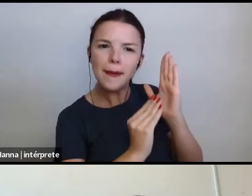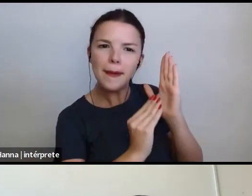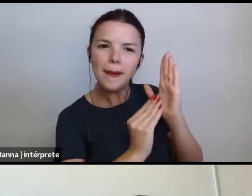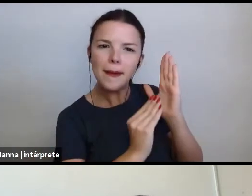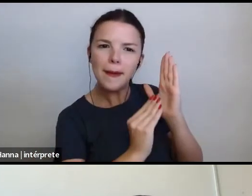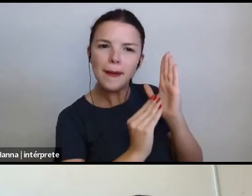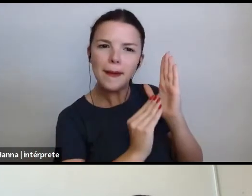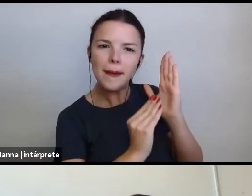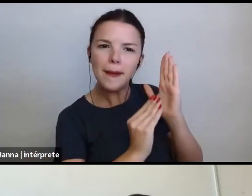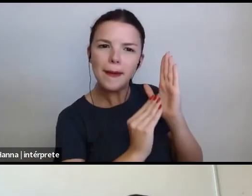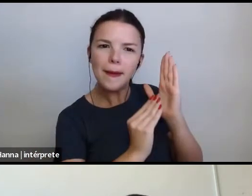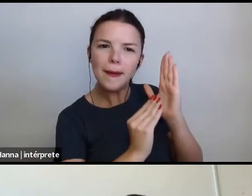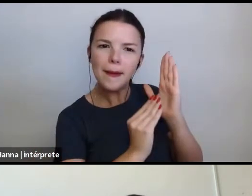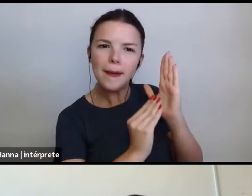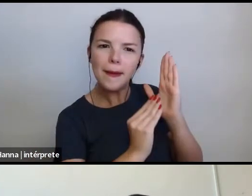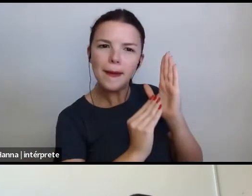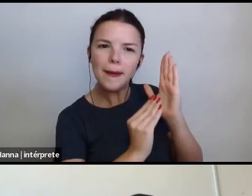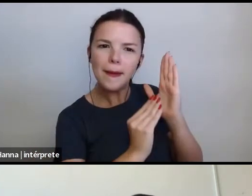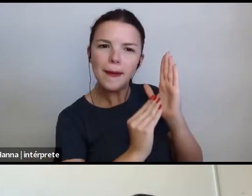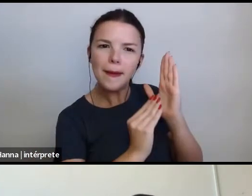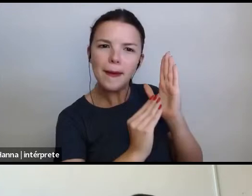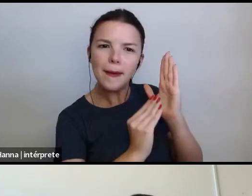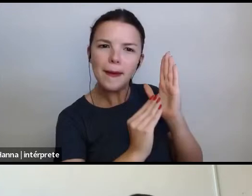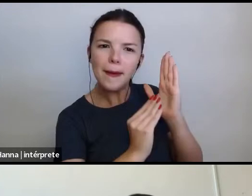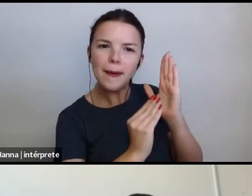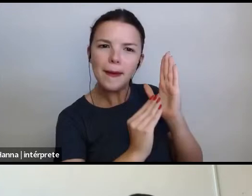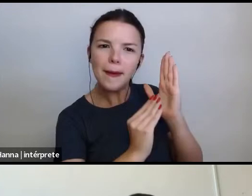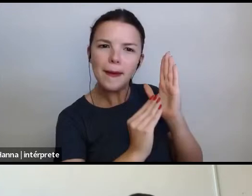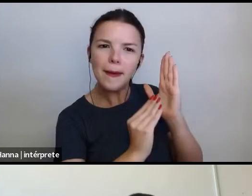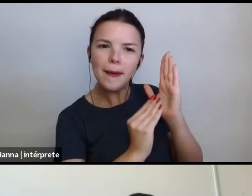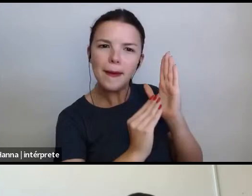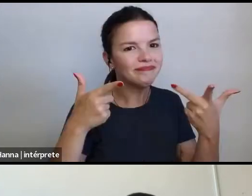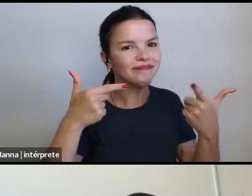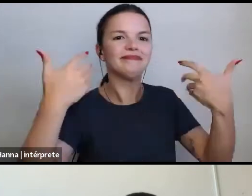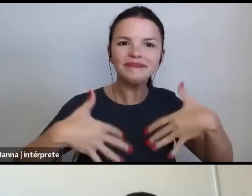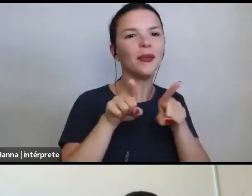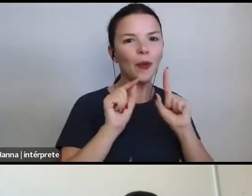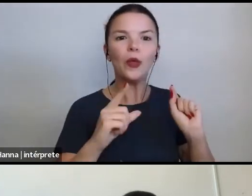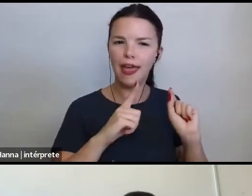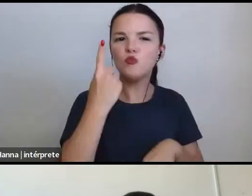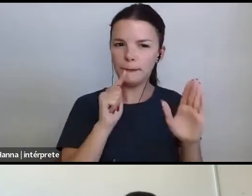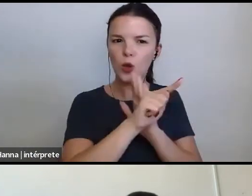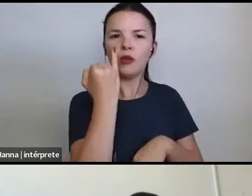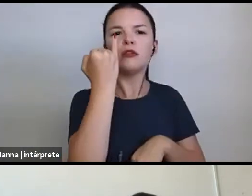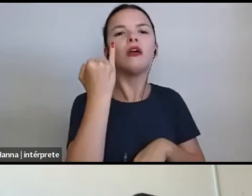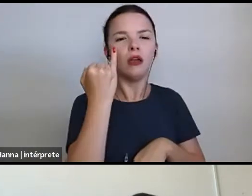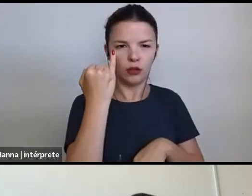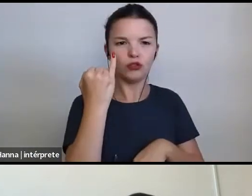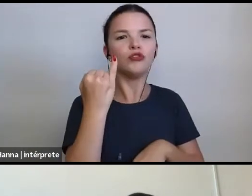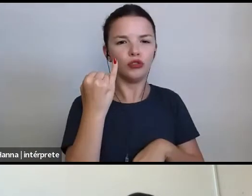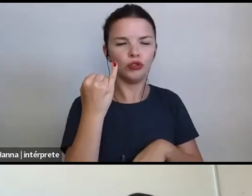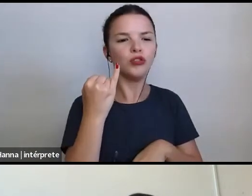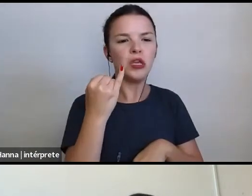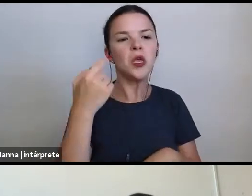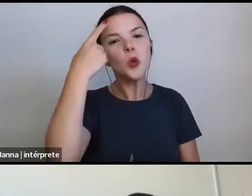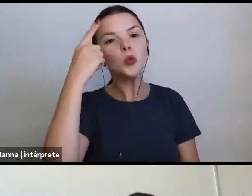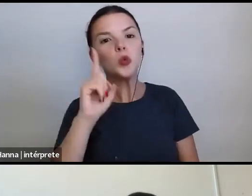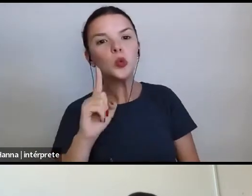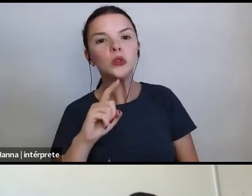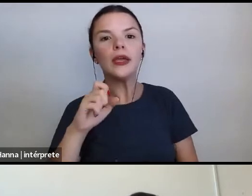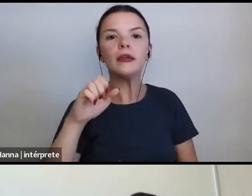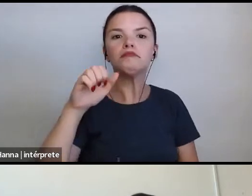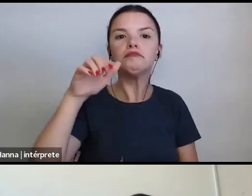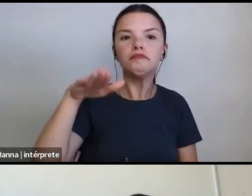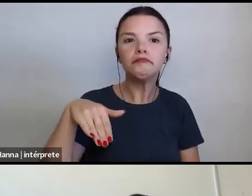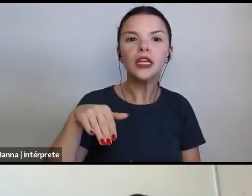talk. And we have here one question from, I don't know for sure if it's